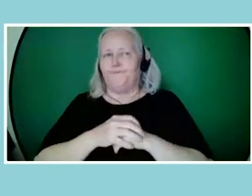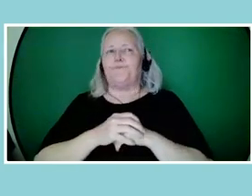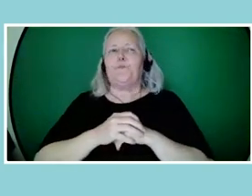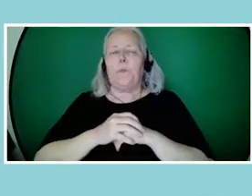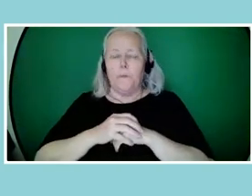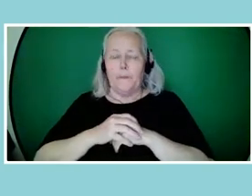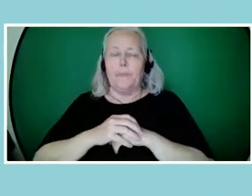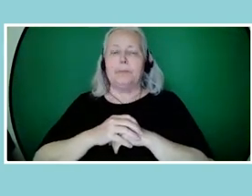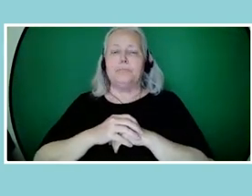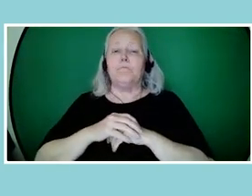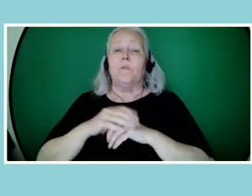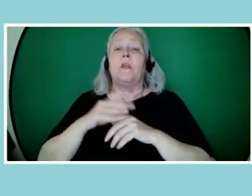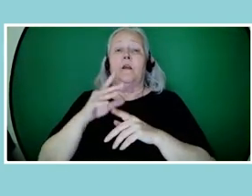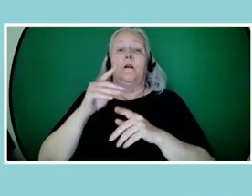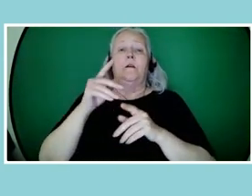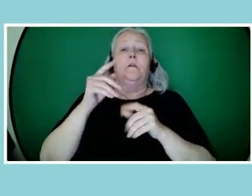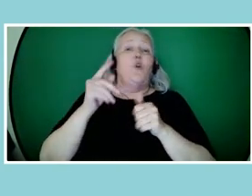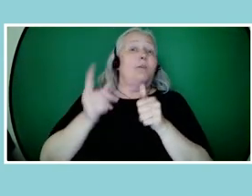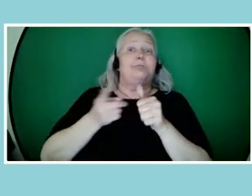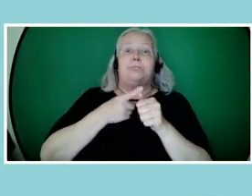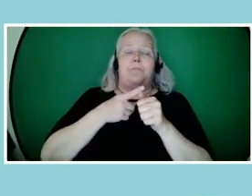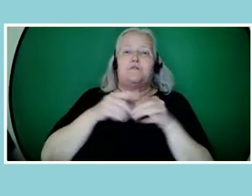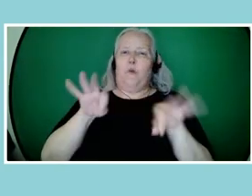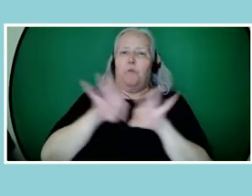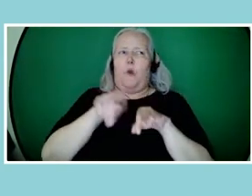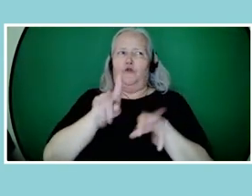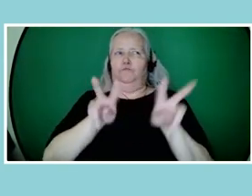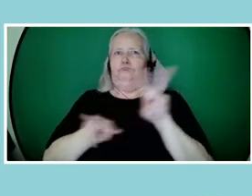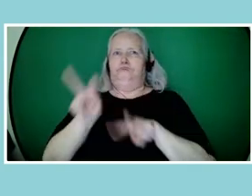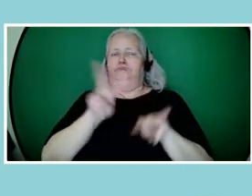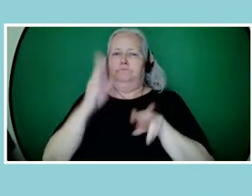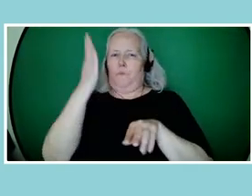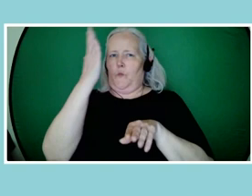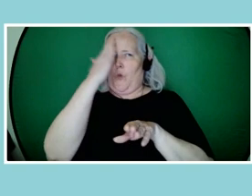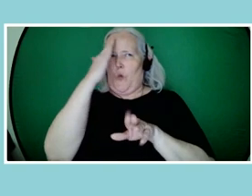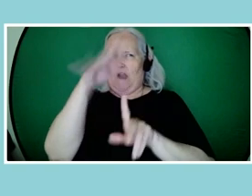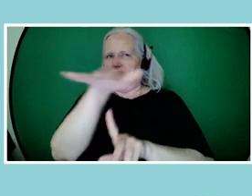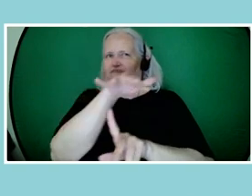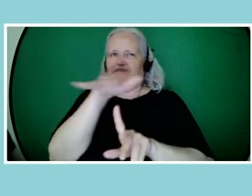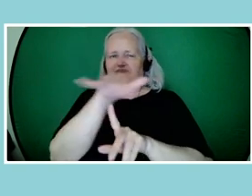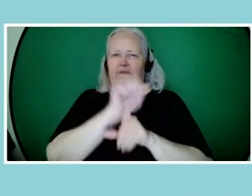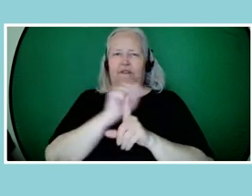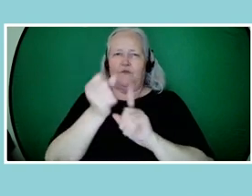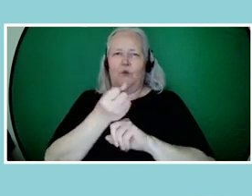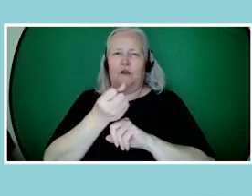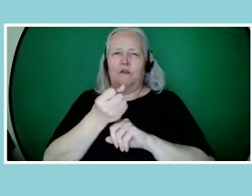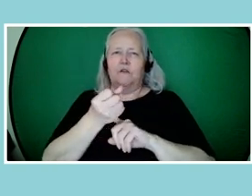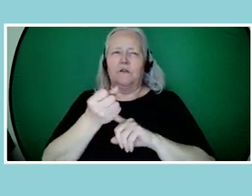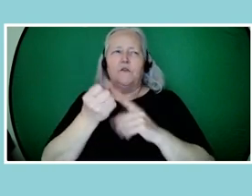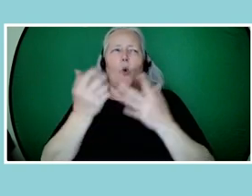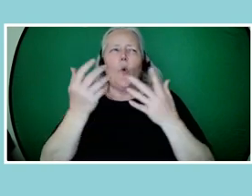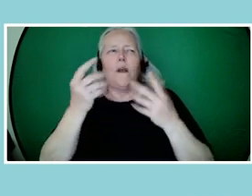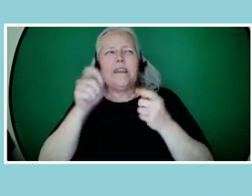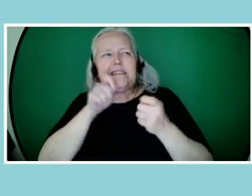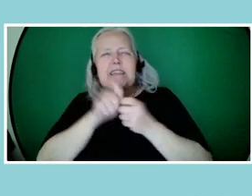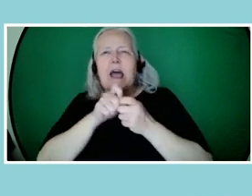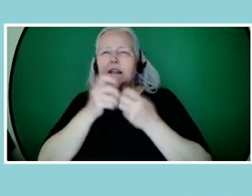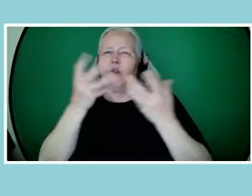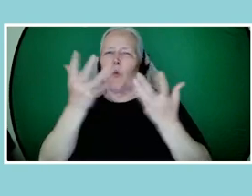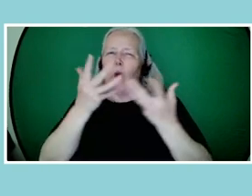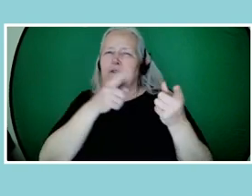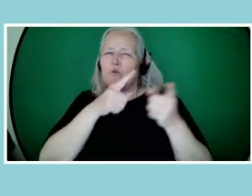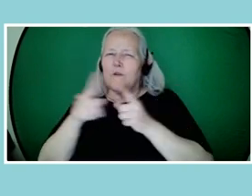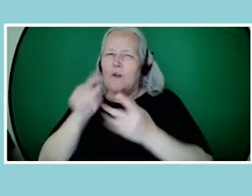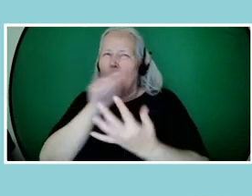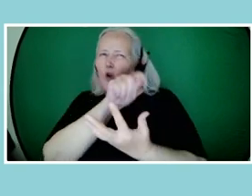Situational awareness is the first step in this, is knowing all of the different factors in the situation, right?